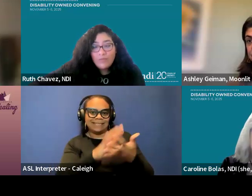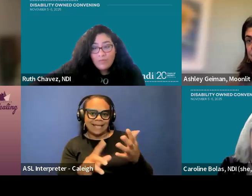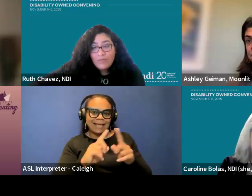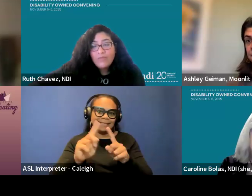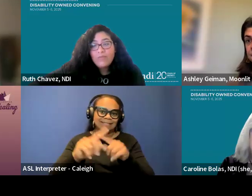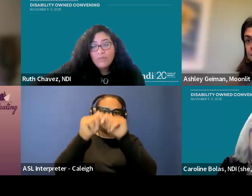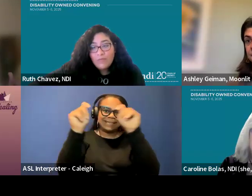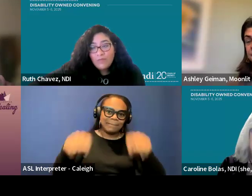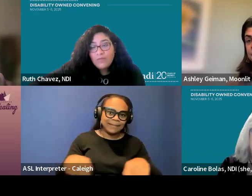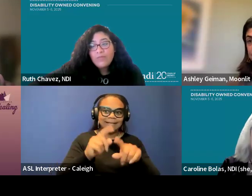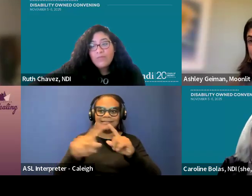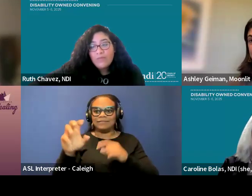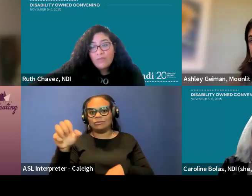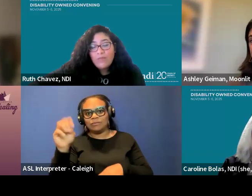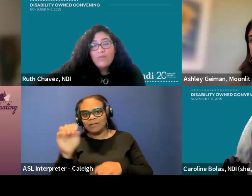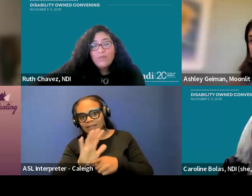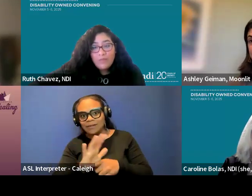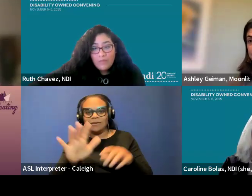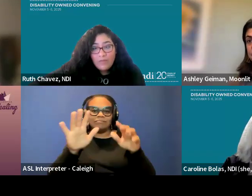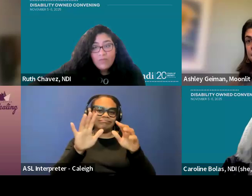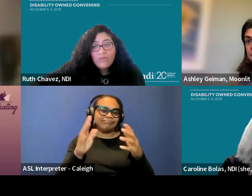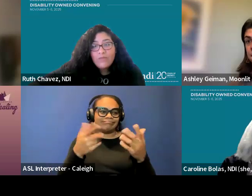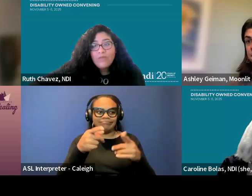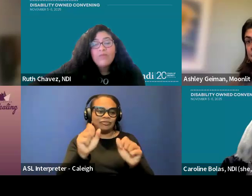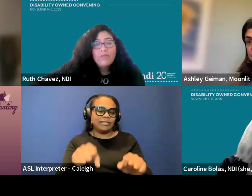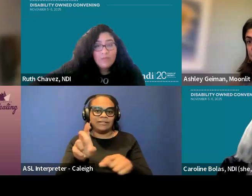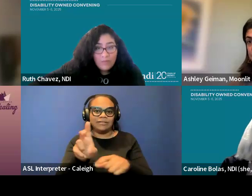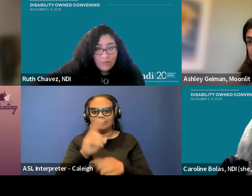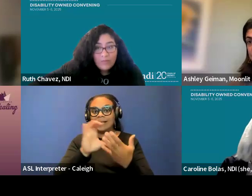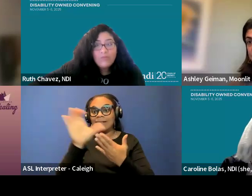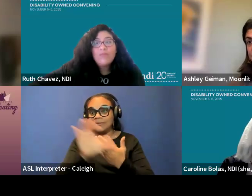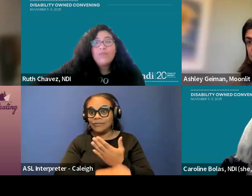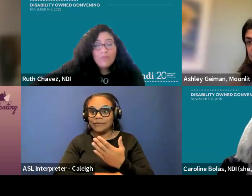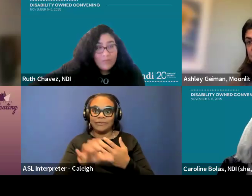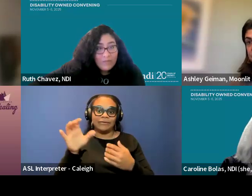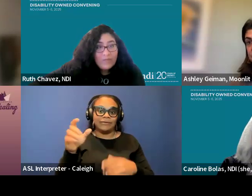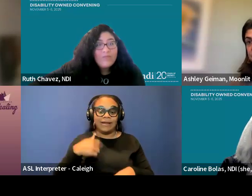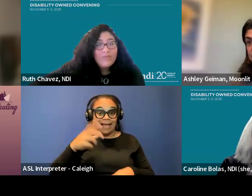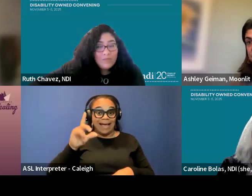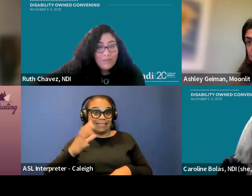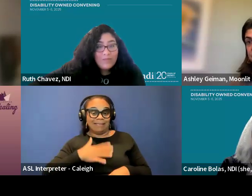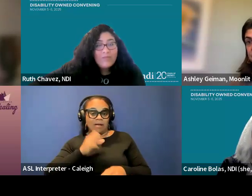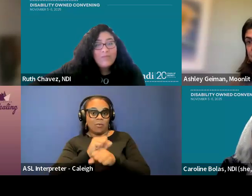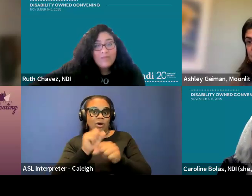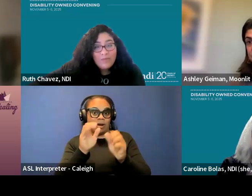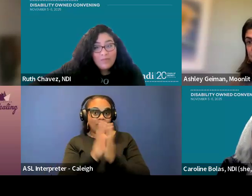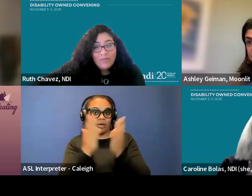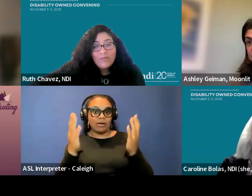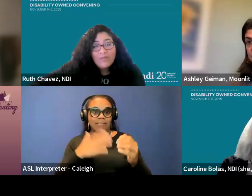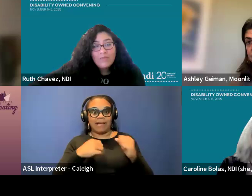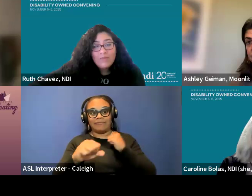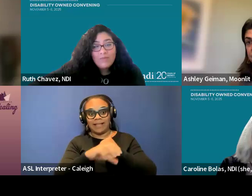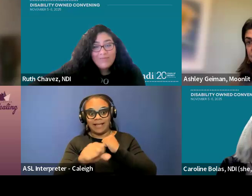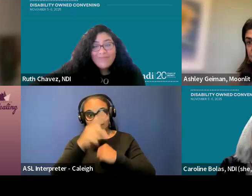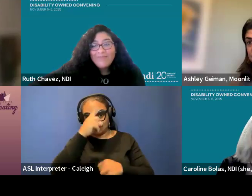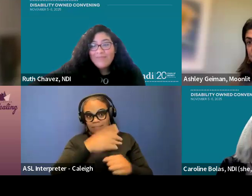different social media videos. You can do calendars, you can do, because I did my workbooks, I've done my flyers for my